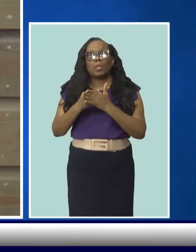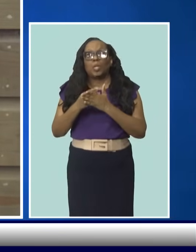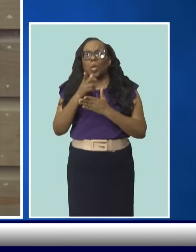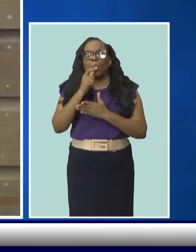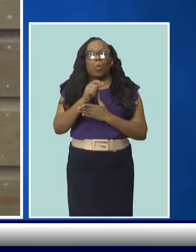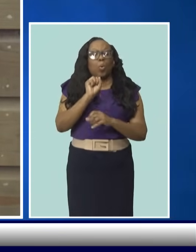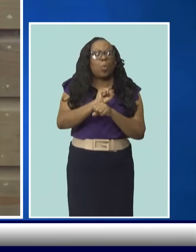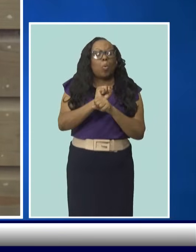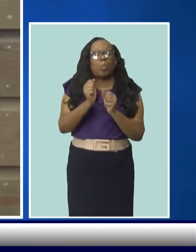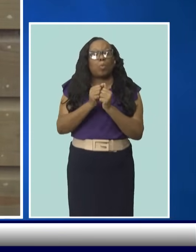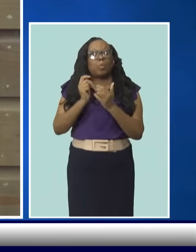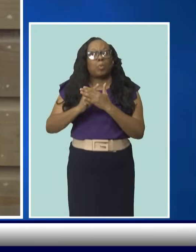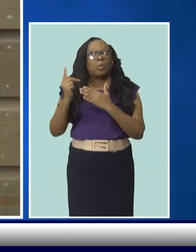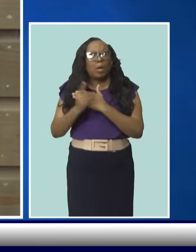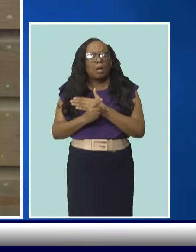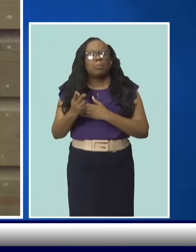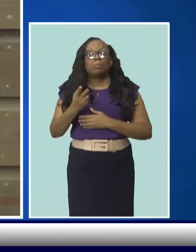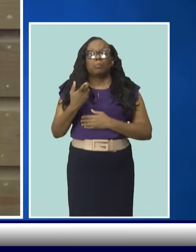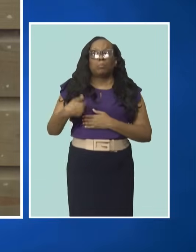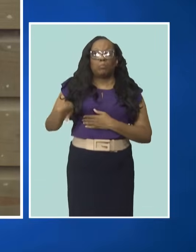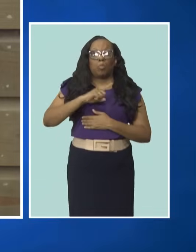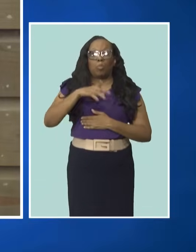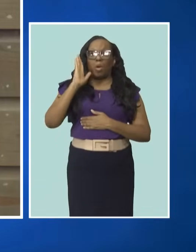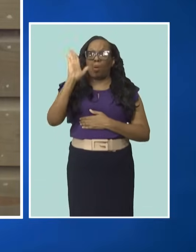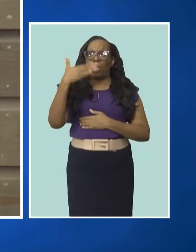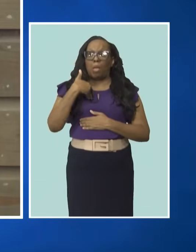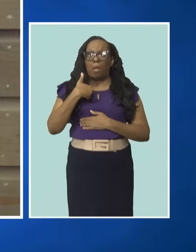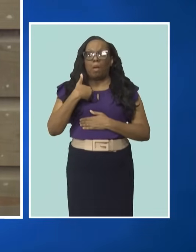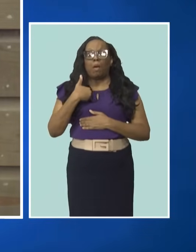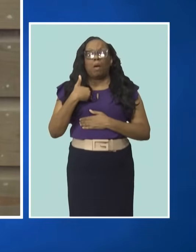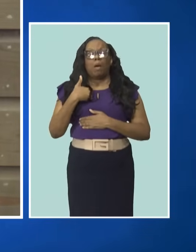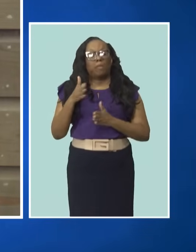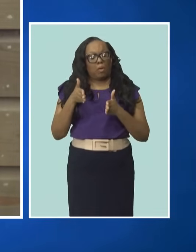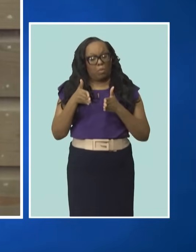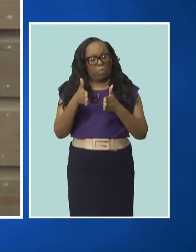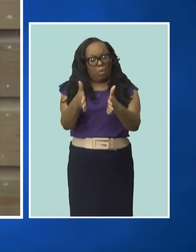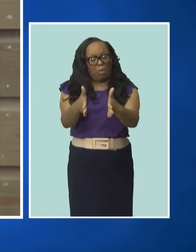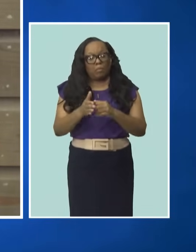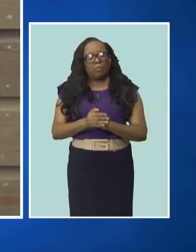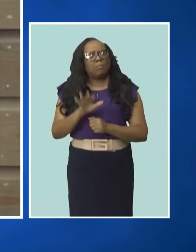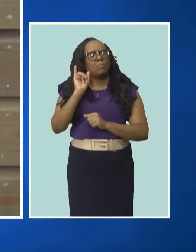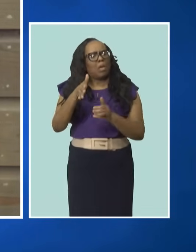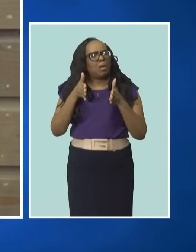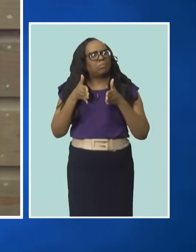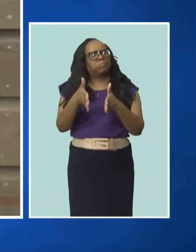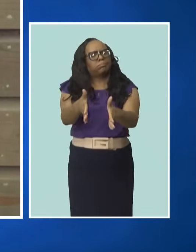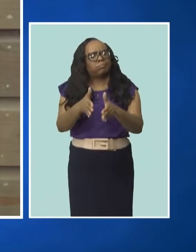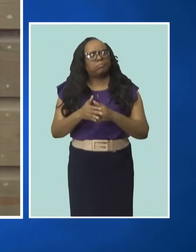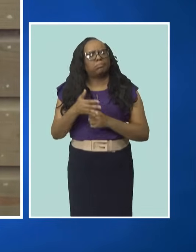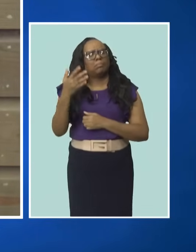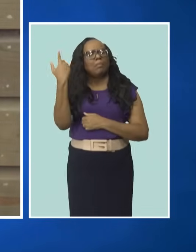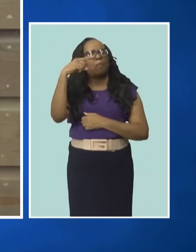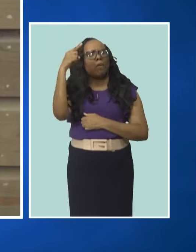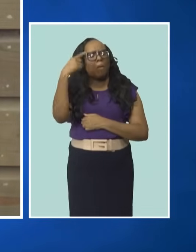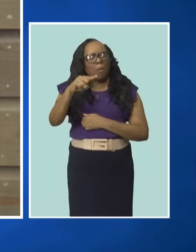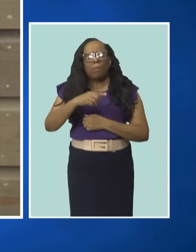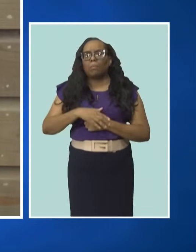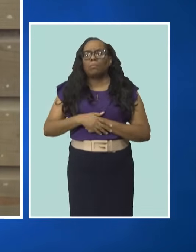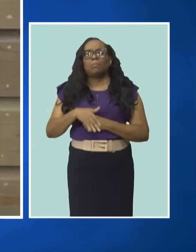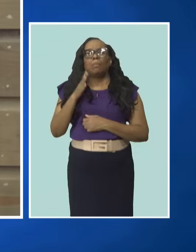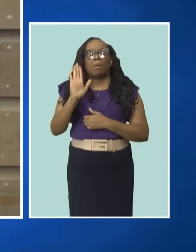that strategy, we intend to have a roadmap. That roadmap is meant to say to each and